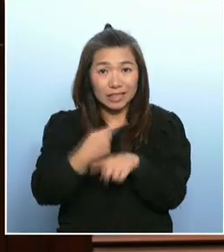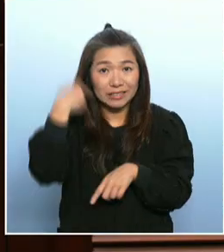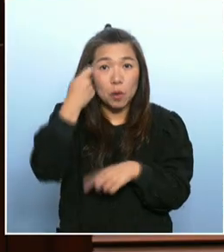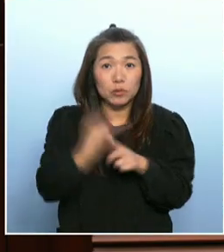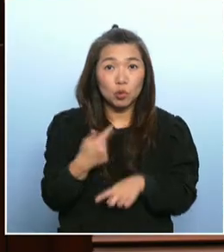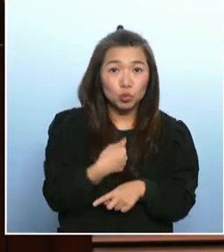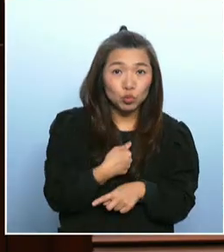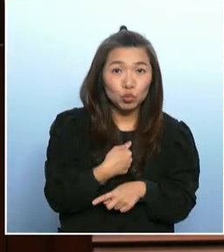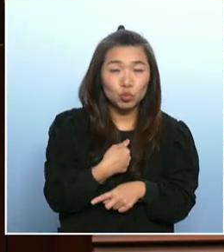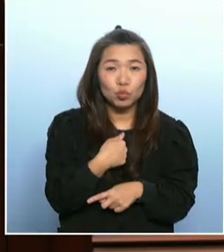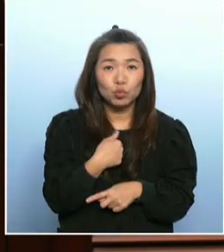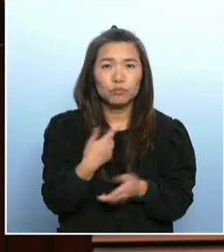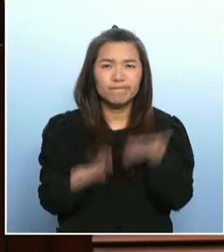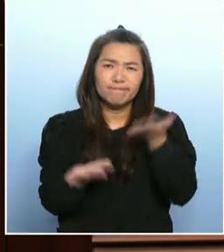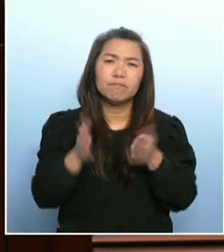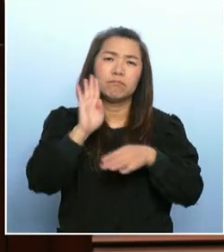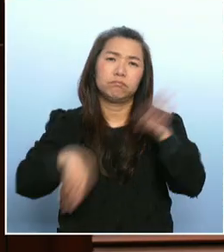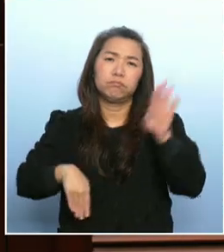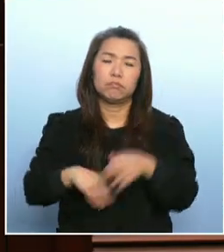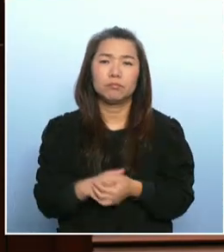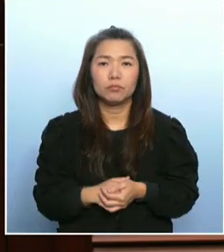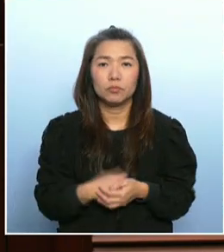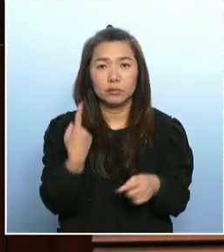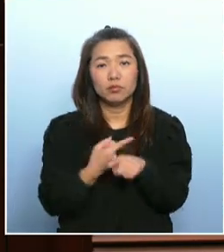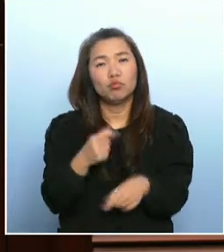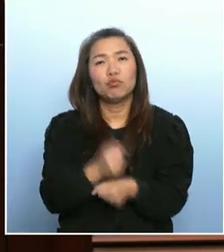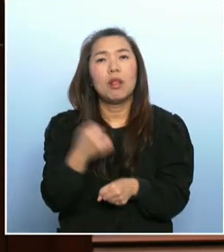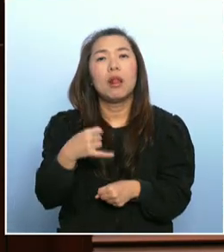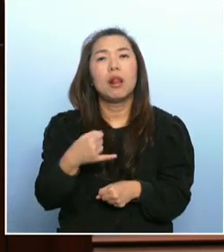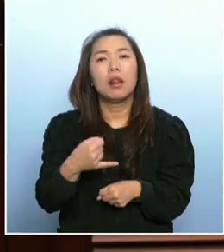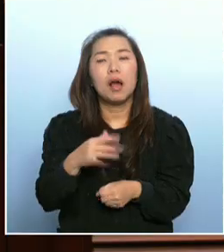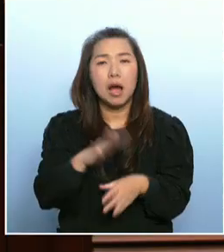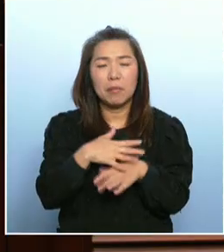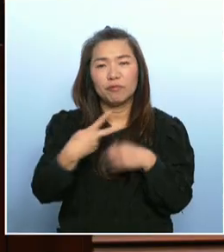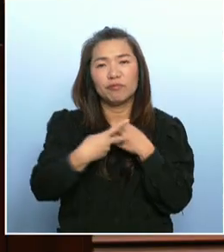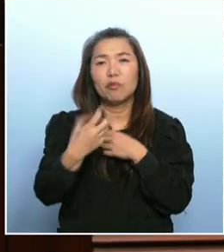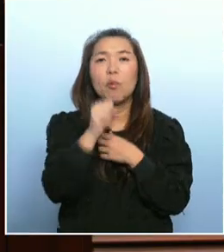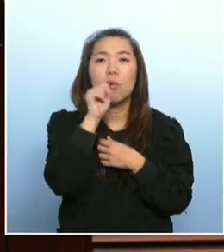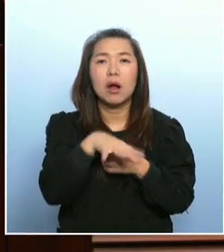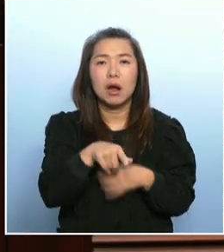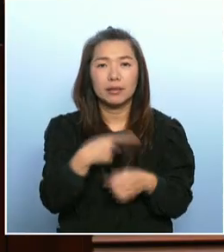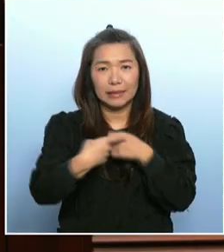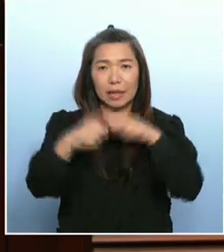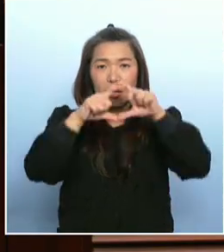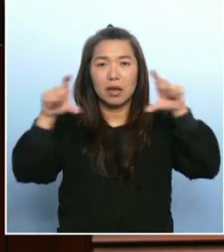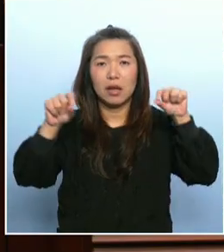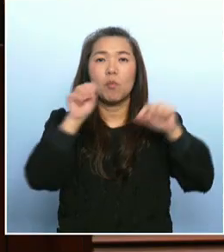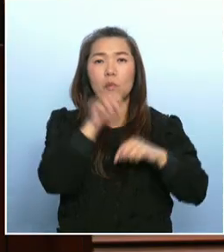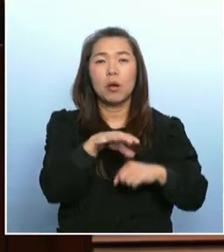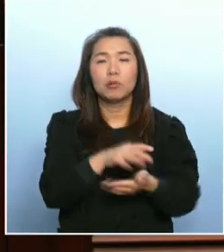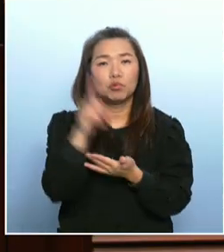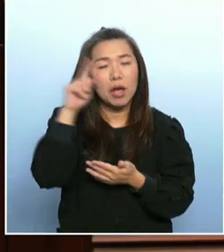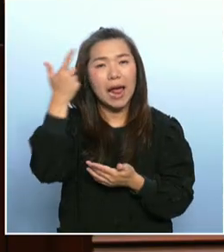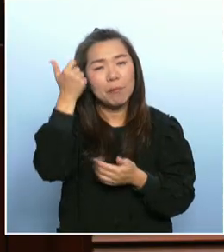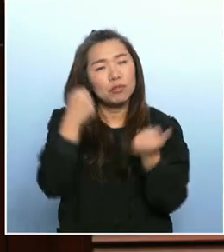they're going to increase the supply in the future, but it seems that there is a huge gap between demand and supply.